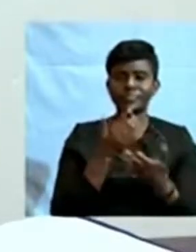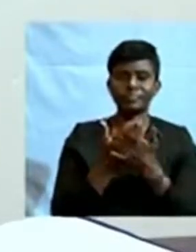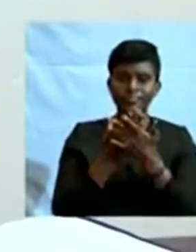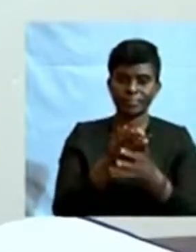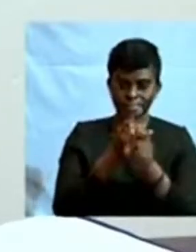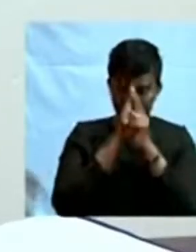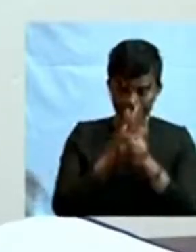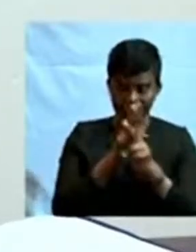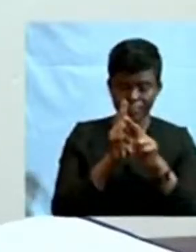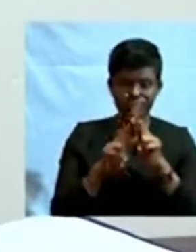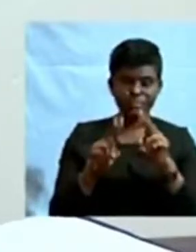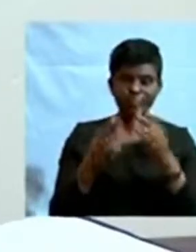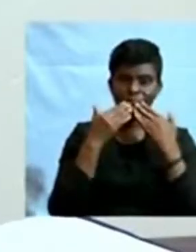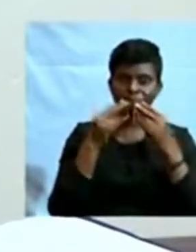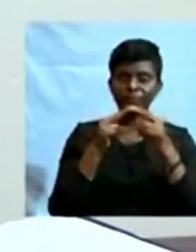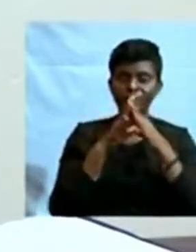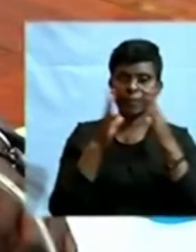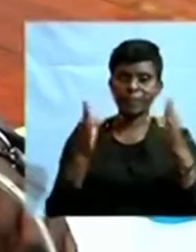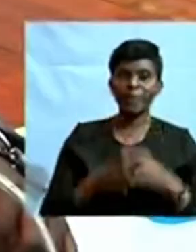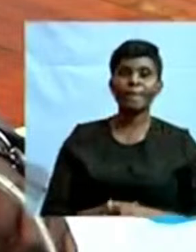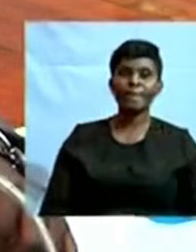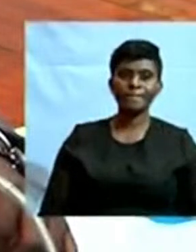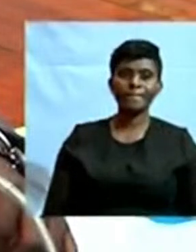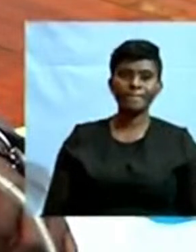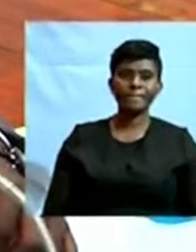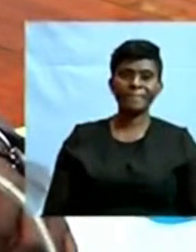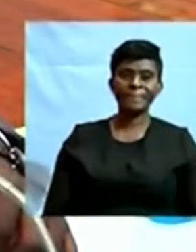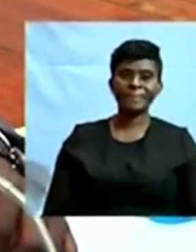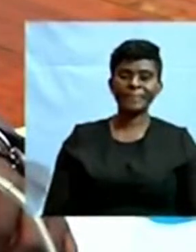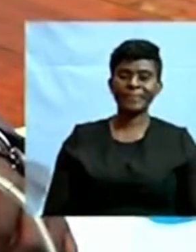Honorable Chair. Thank you so much, CEO.